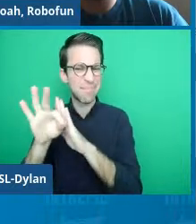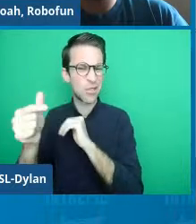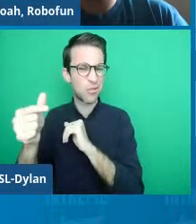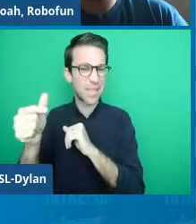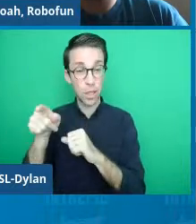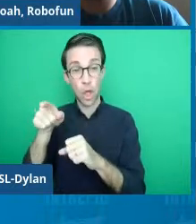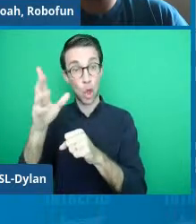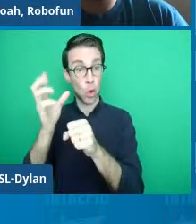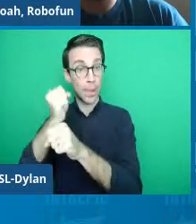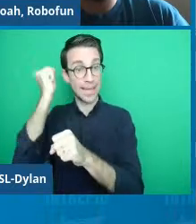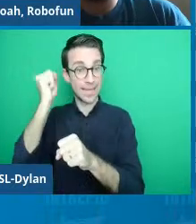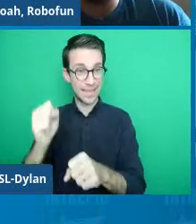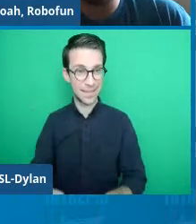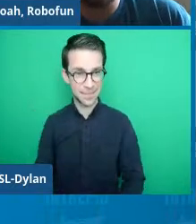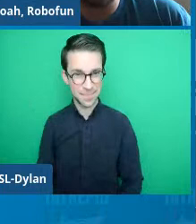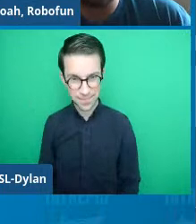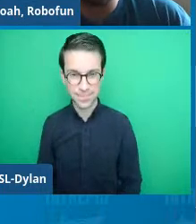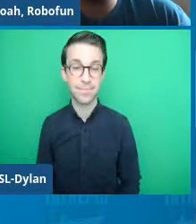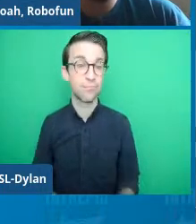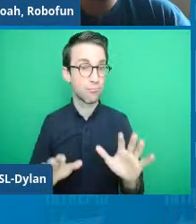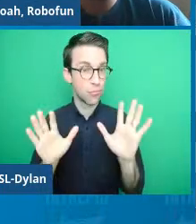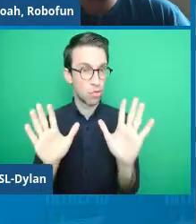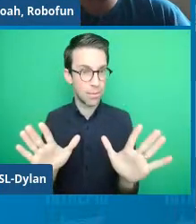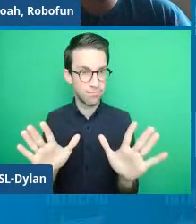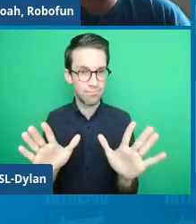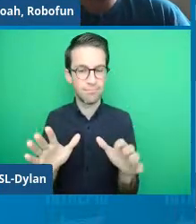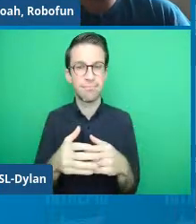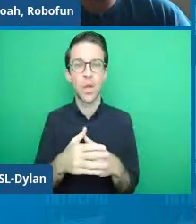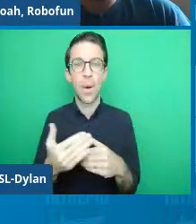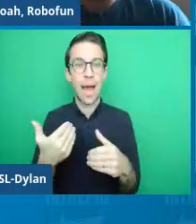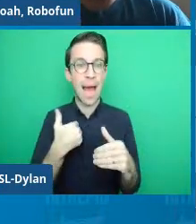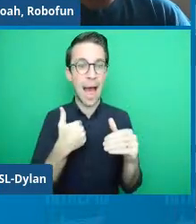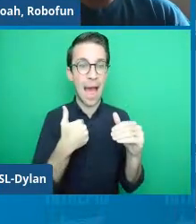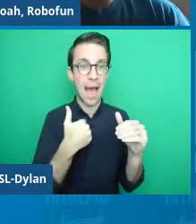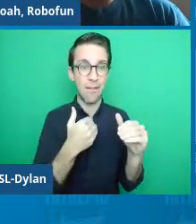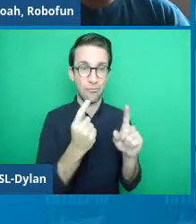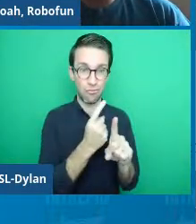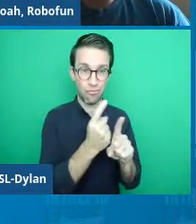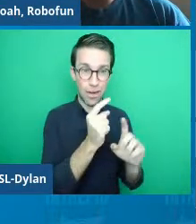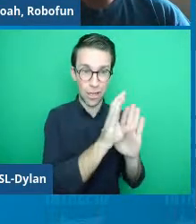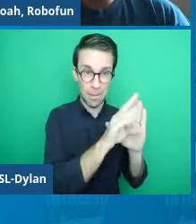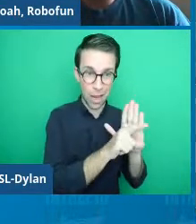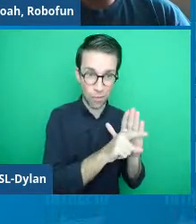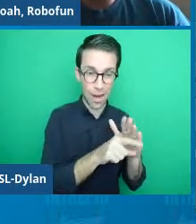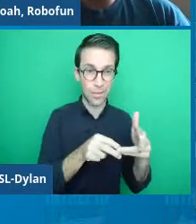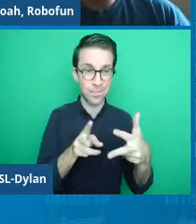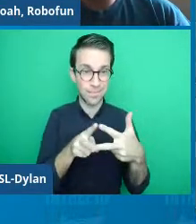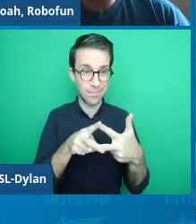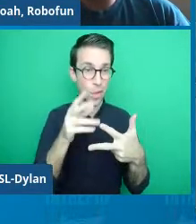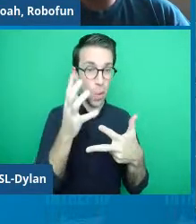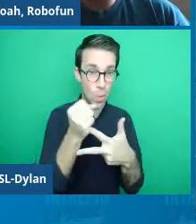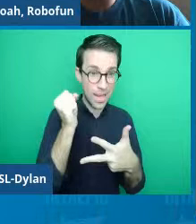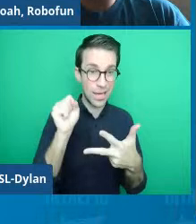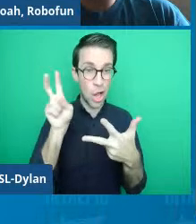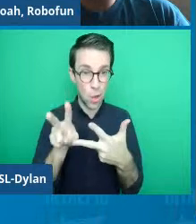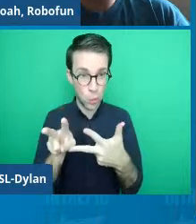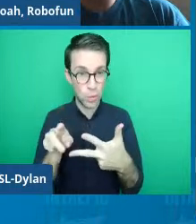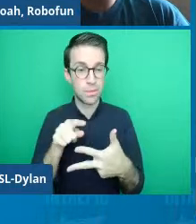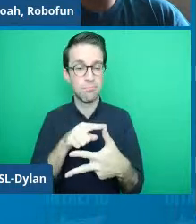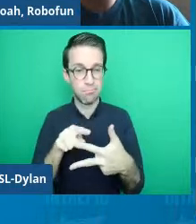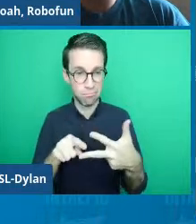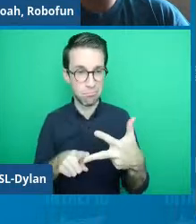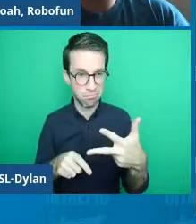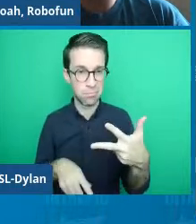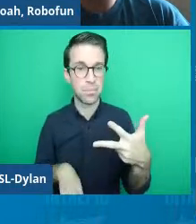you win. Okay, great. Now I've got my main background and my two other backgrounds. I always want to start my